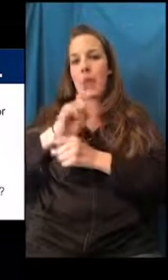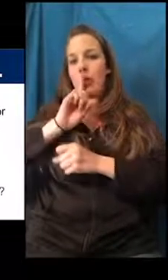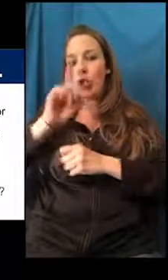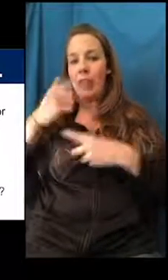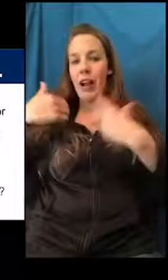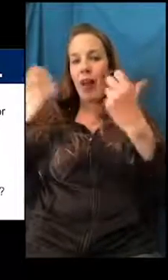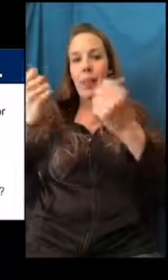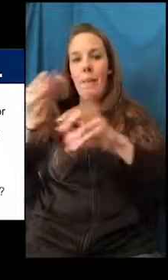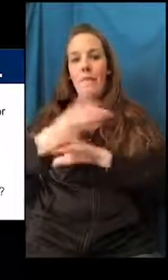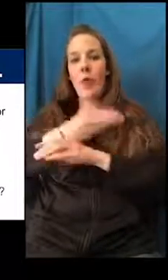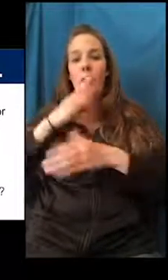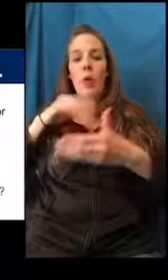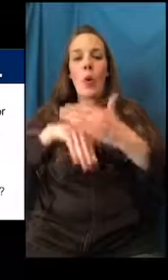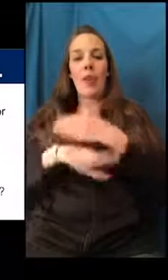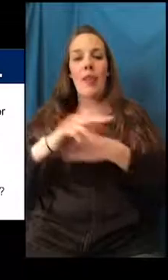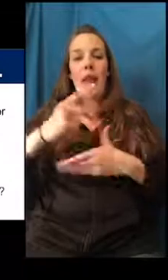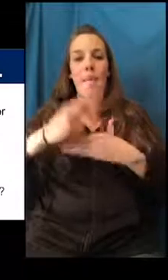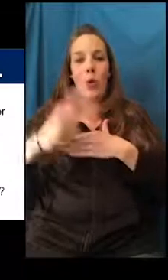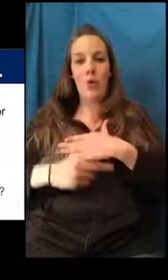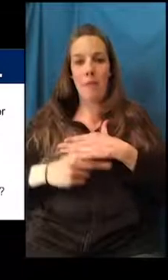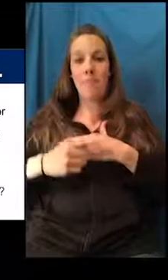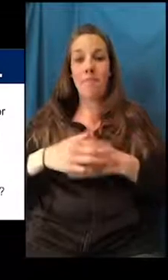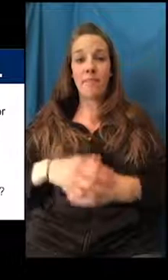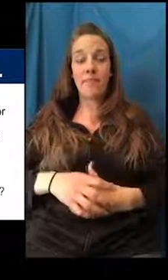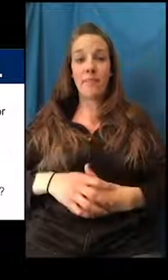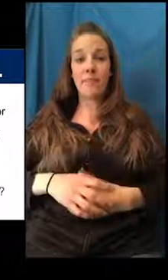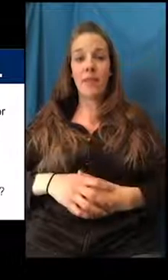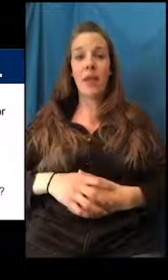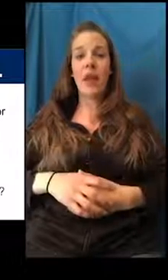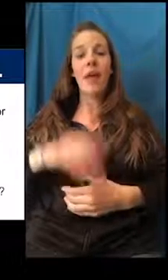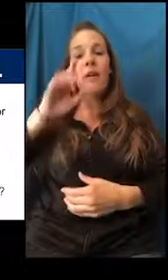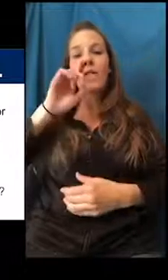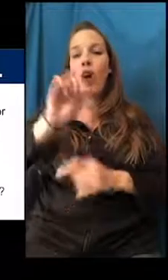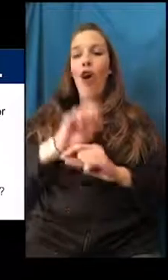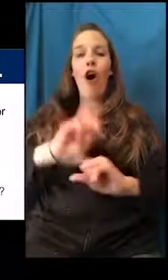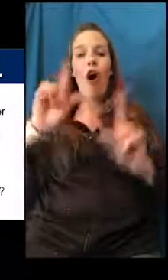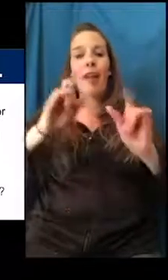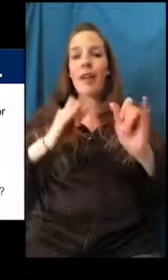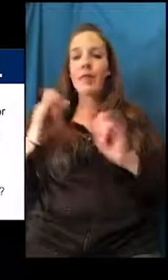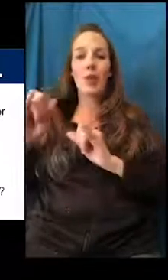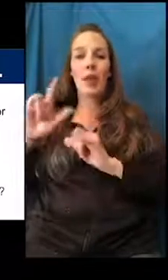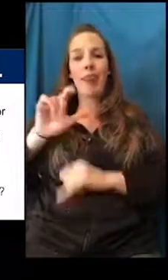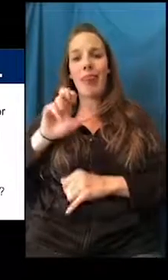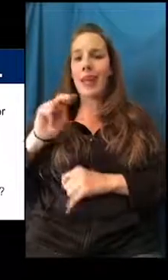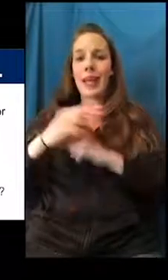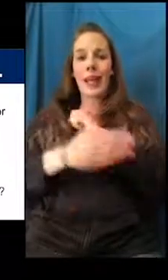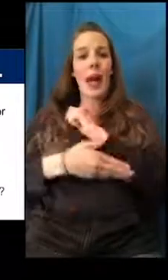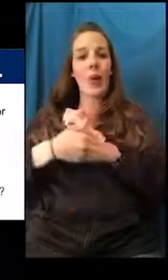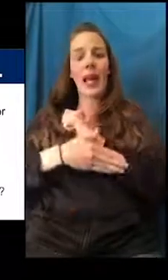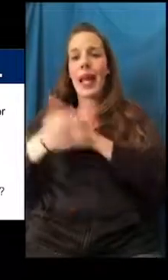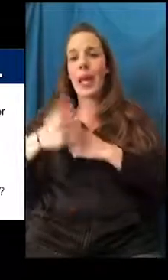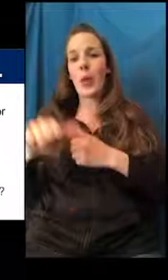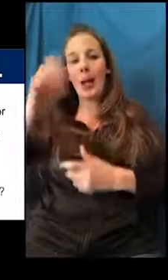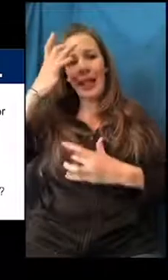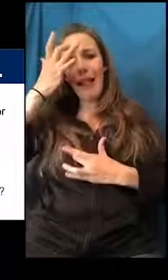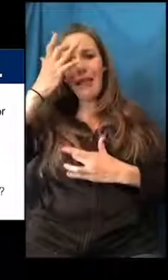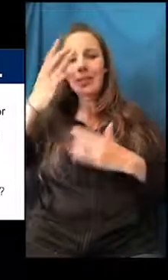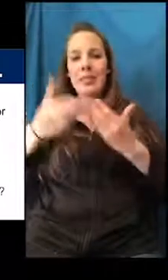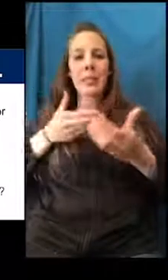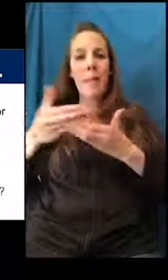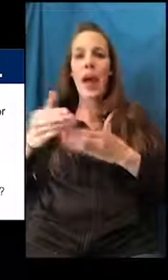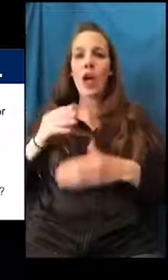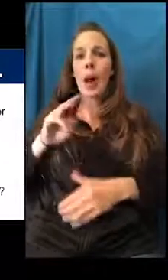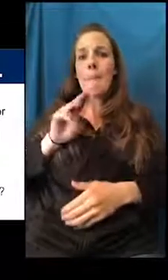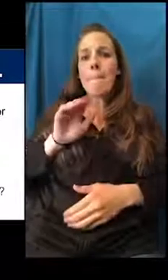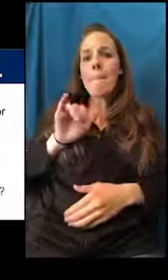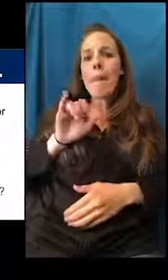going into that program. And for all individuals within Linn County, anyone that is ill, no matter how mild that